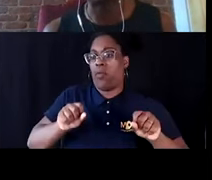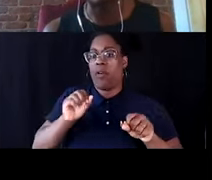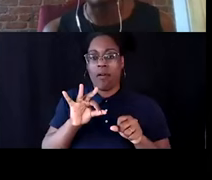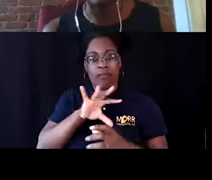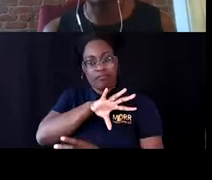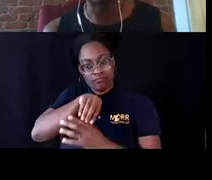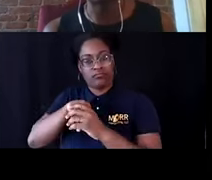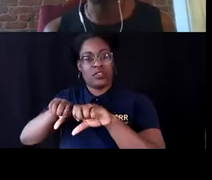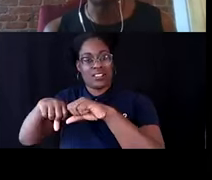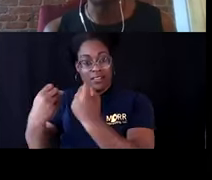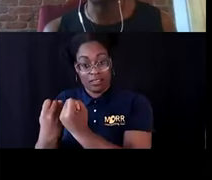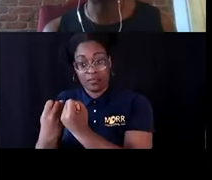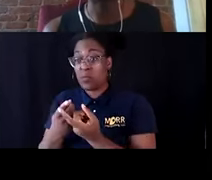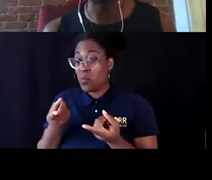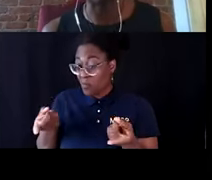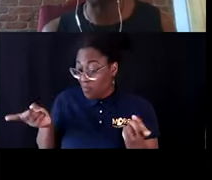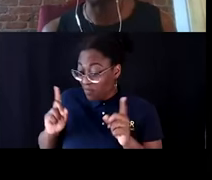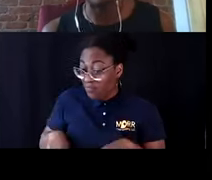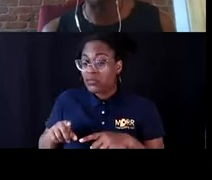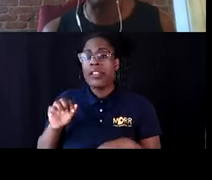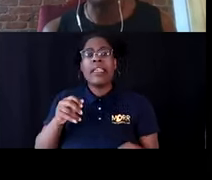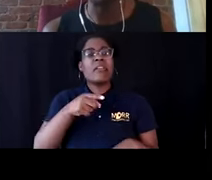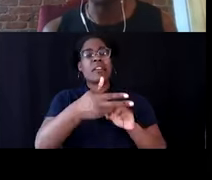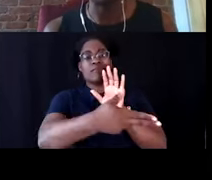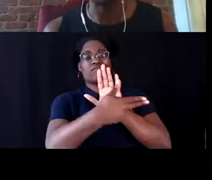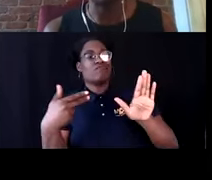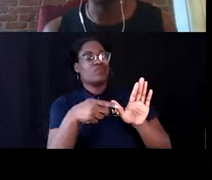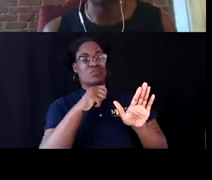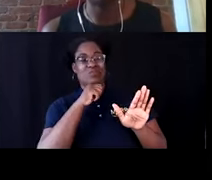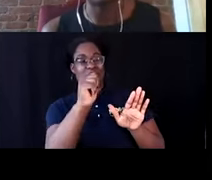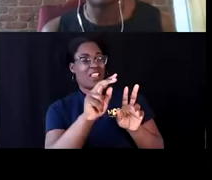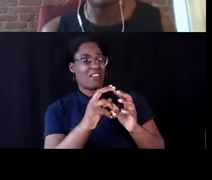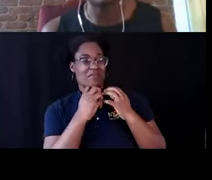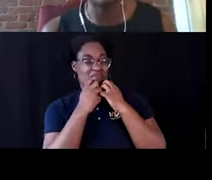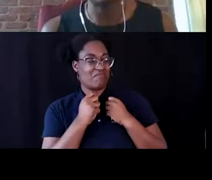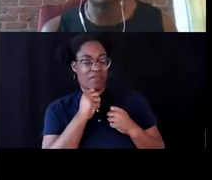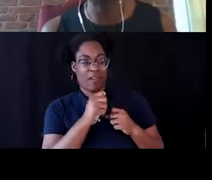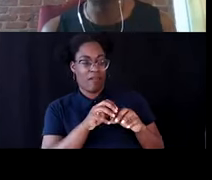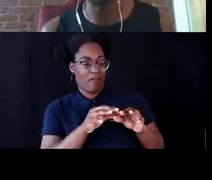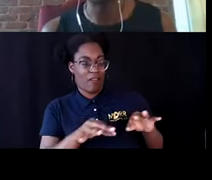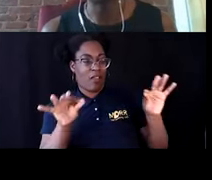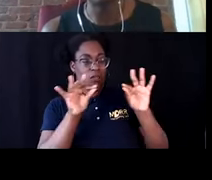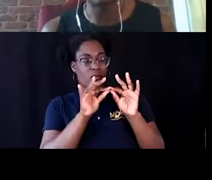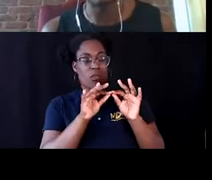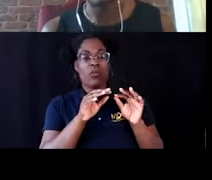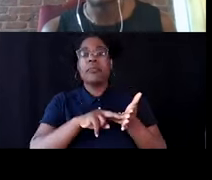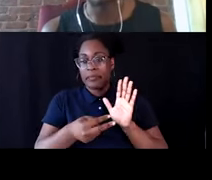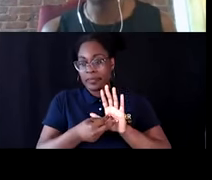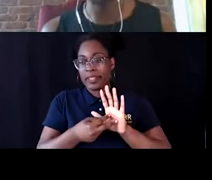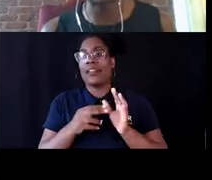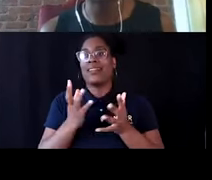lot of violence that comes from devaluing people because of what they can and cannot do